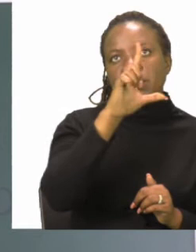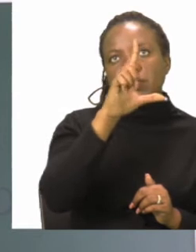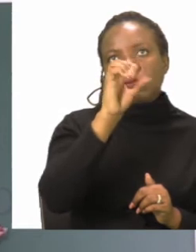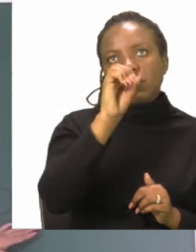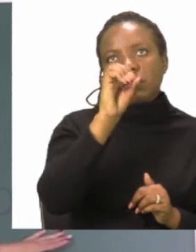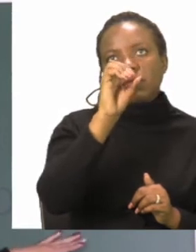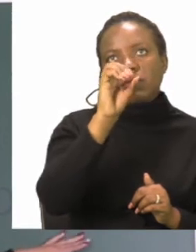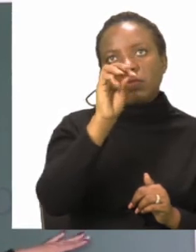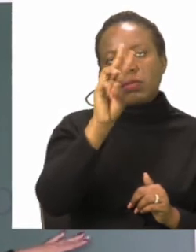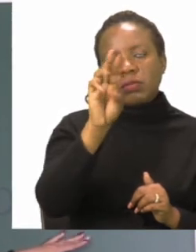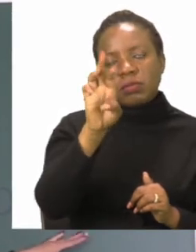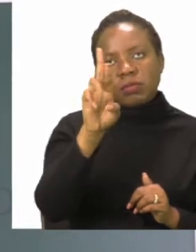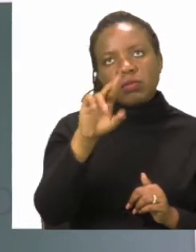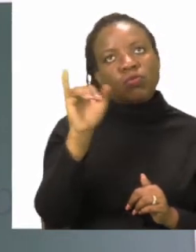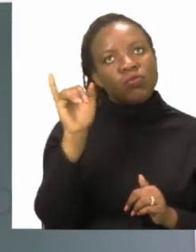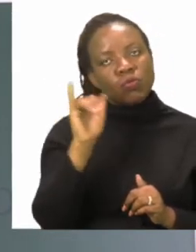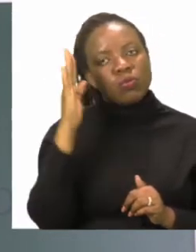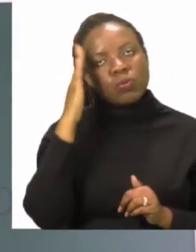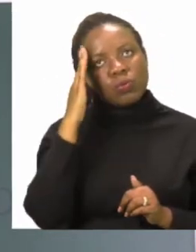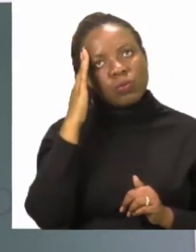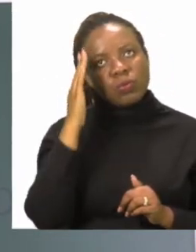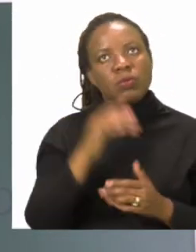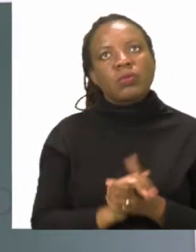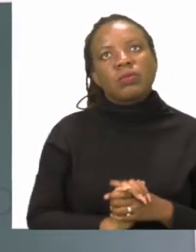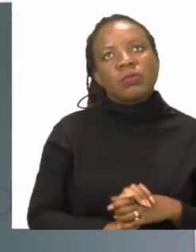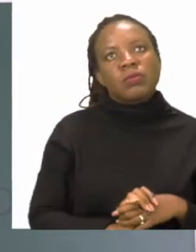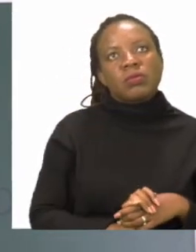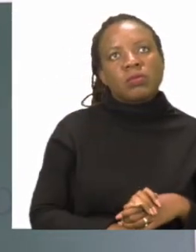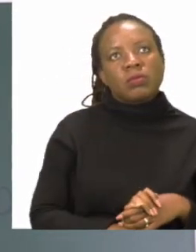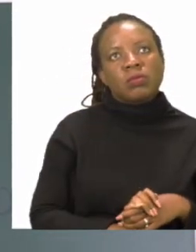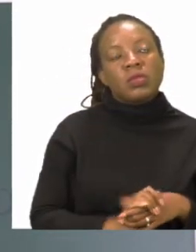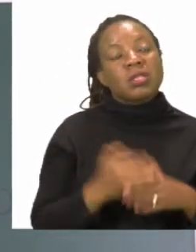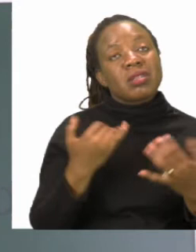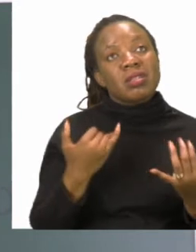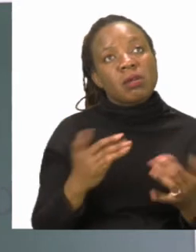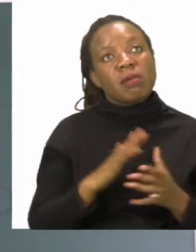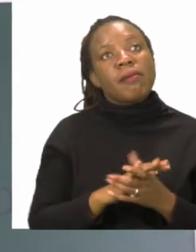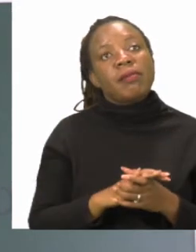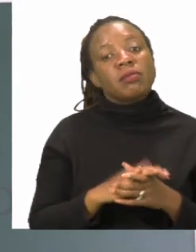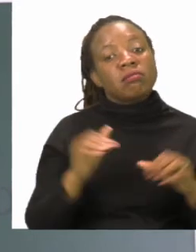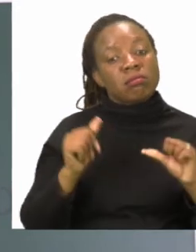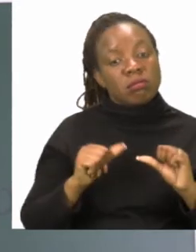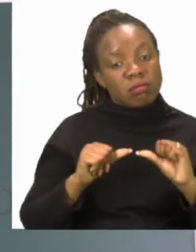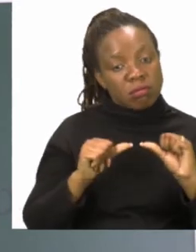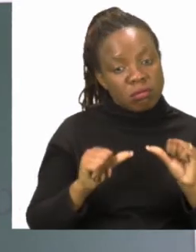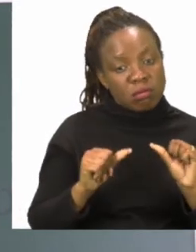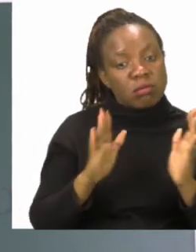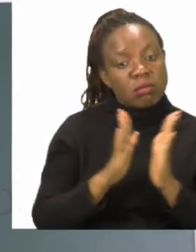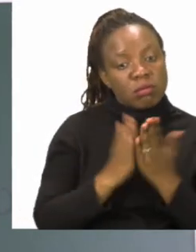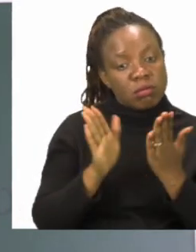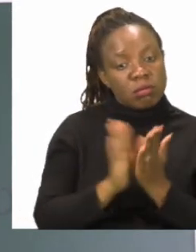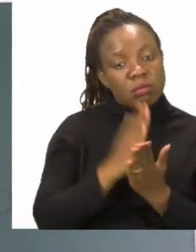the flower. So now I want you to go ahead and look at all the